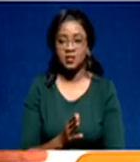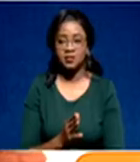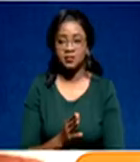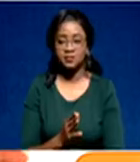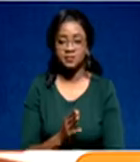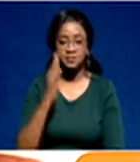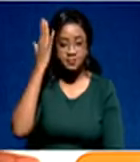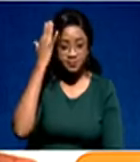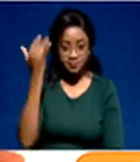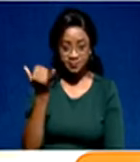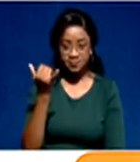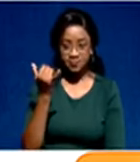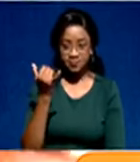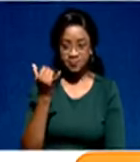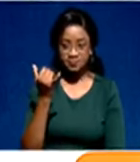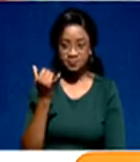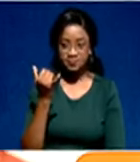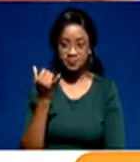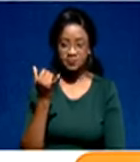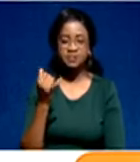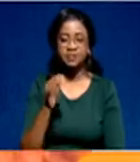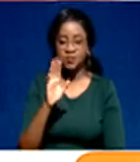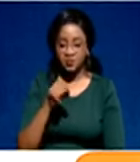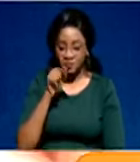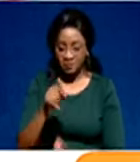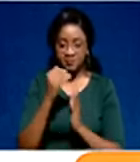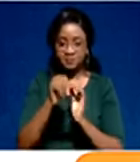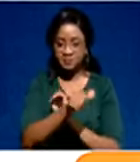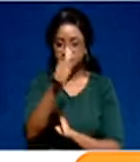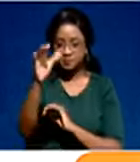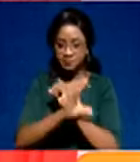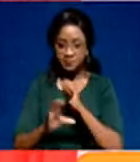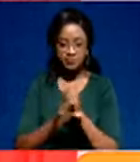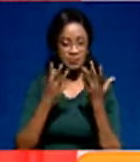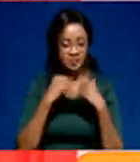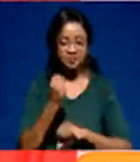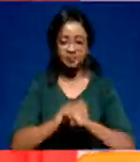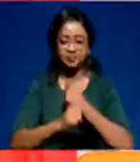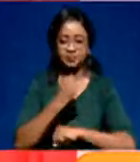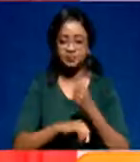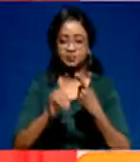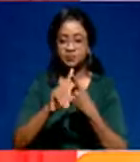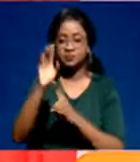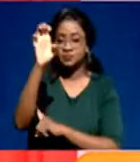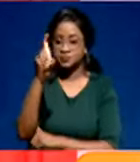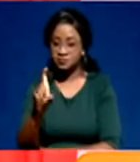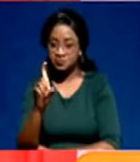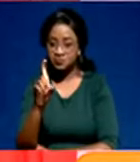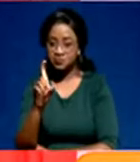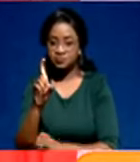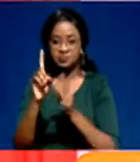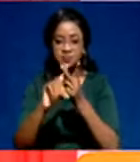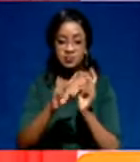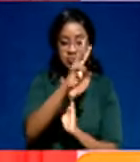Because it is what other progressive countries have done. The executive and